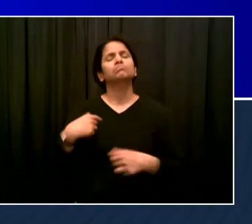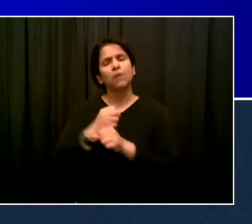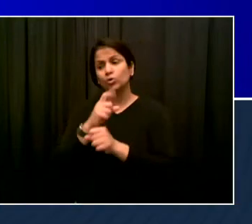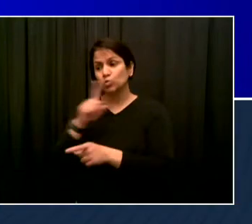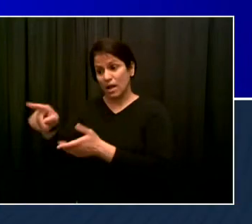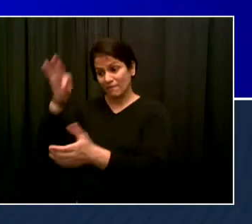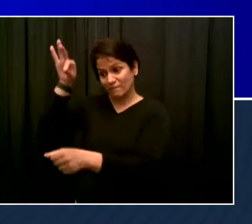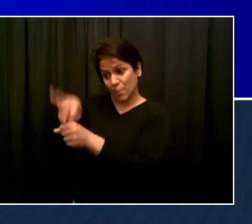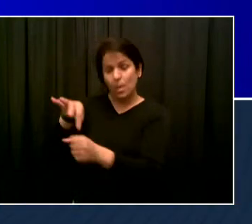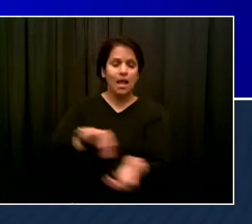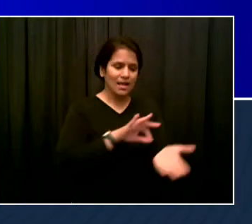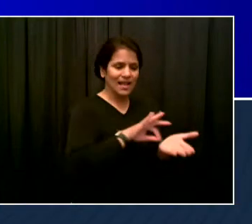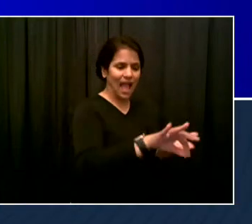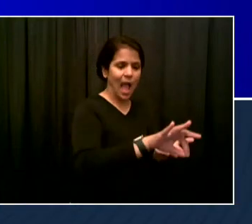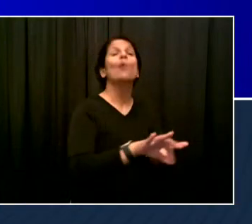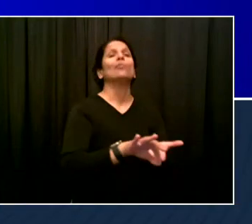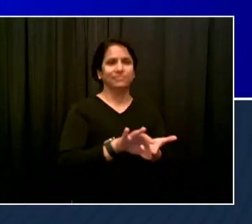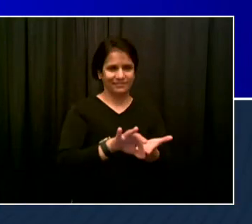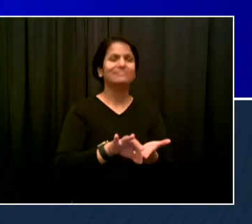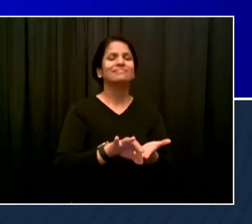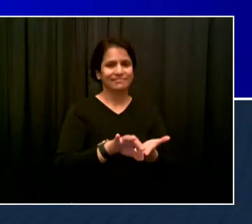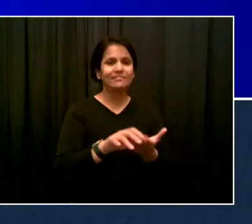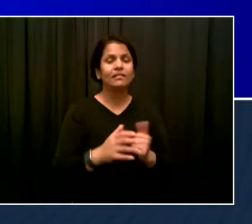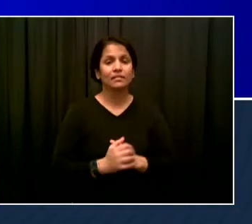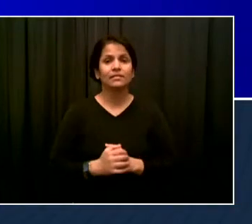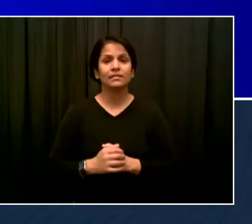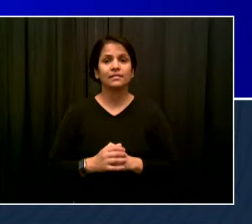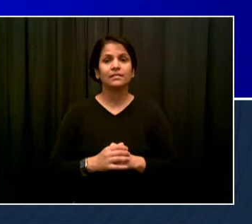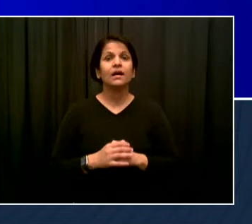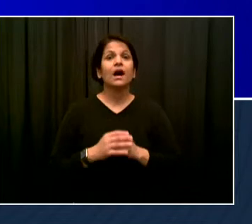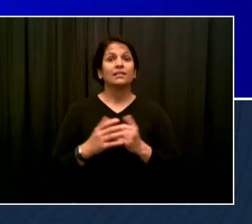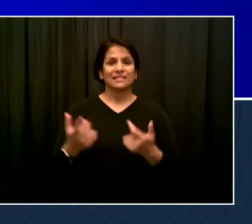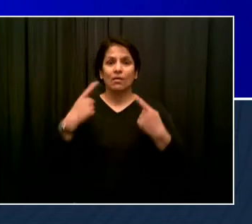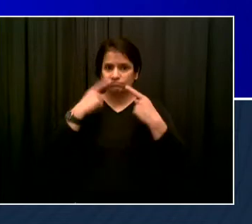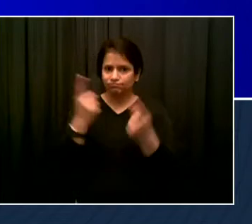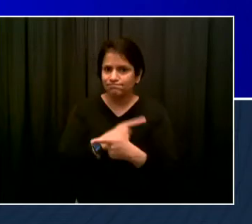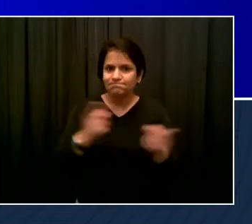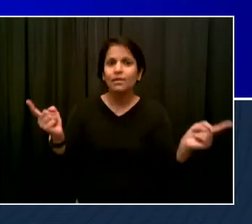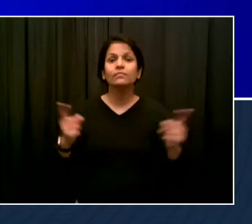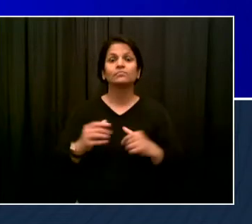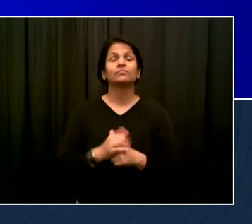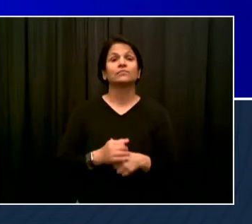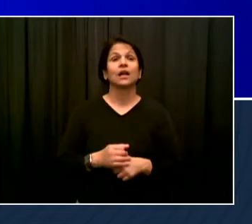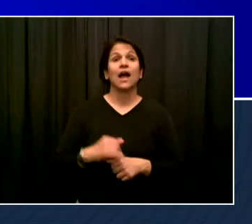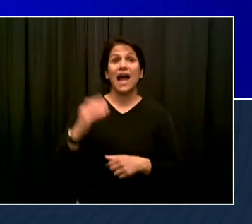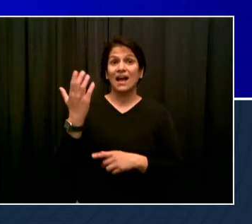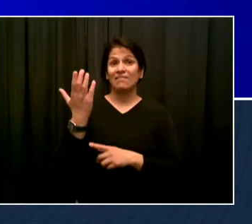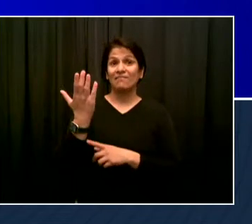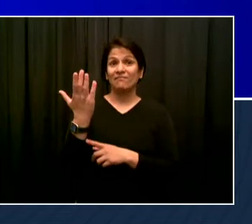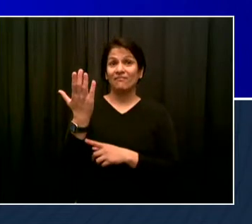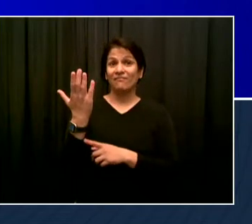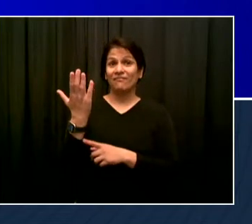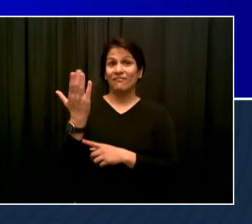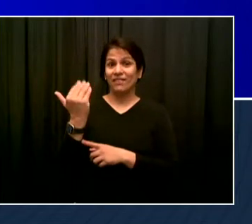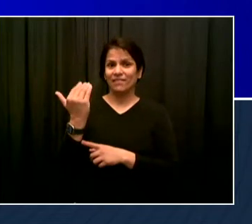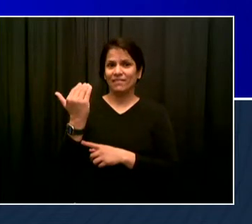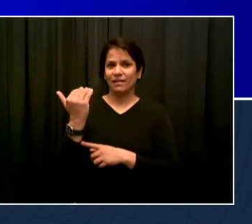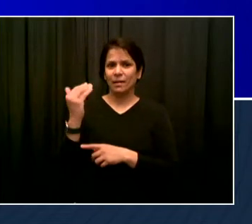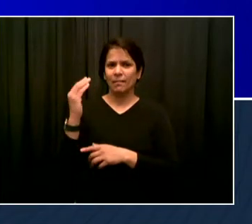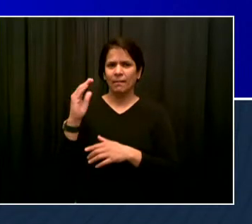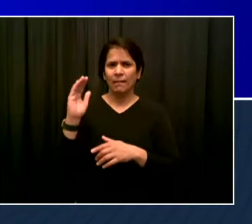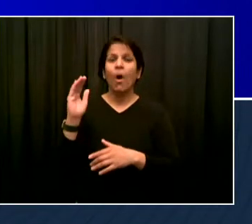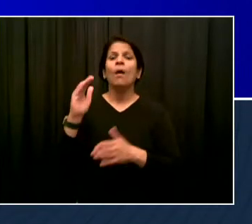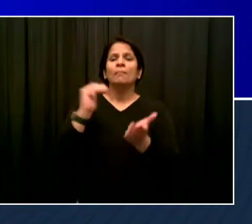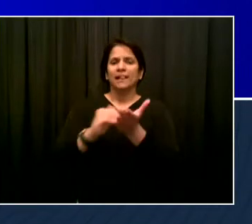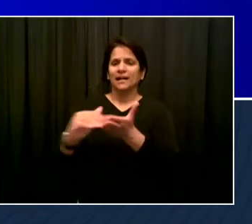a massive outreach effort, $15 million outreach campaign to educate New Yorkers about ranked